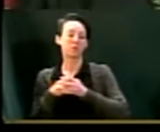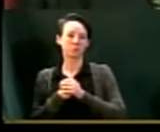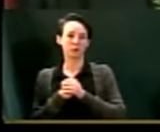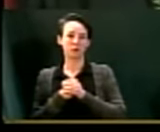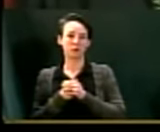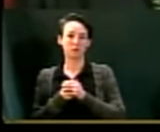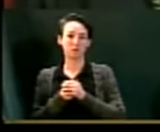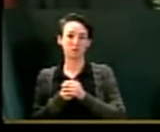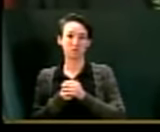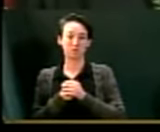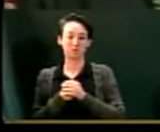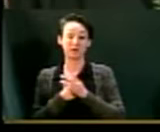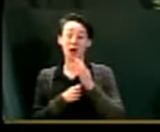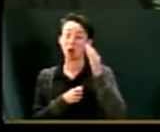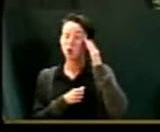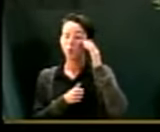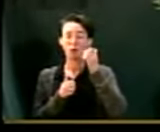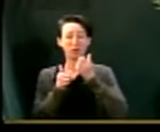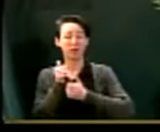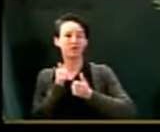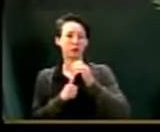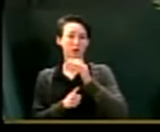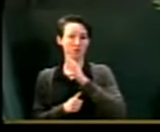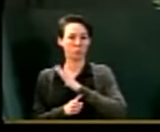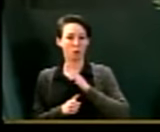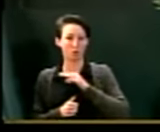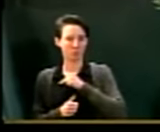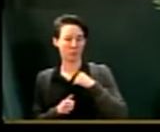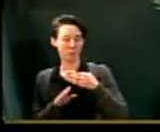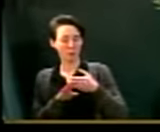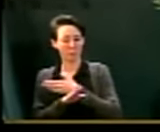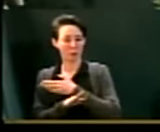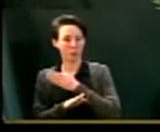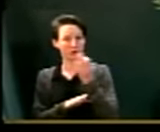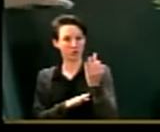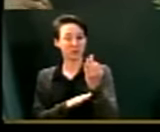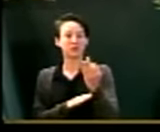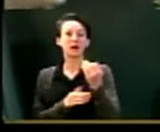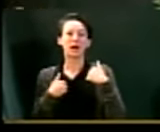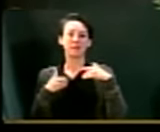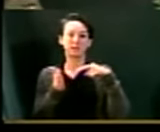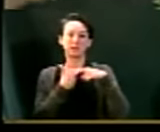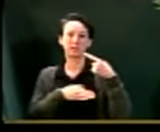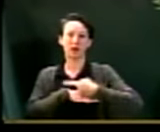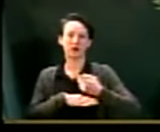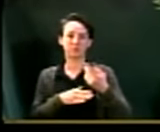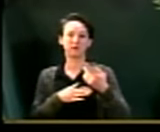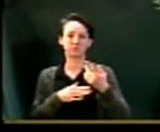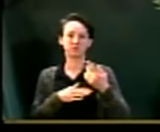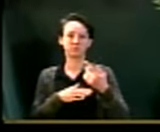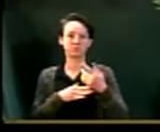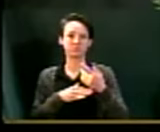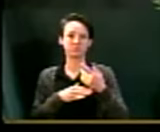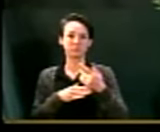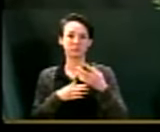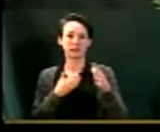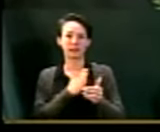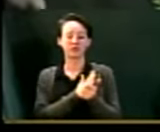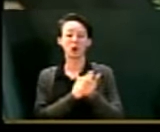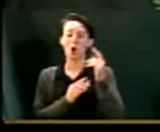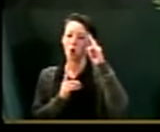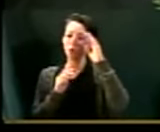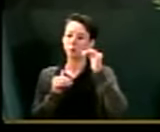member before Friday, because there's a deadline attached that I'll explain in a minute, I hope every board member can go